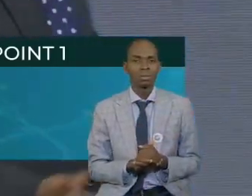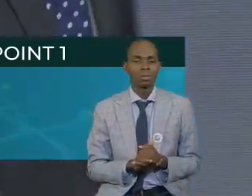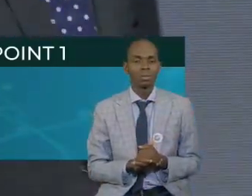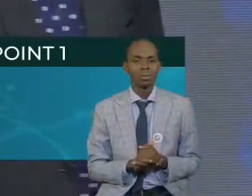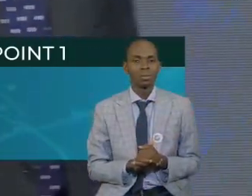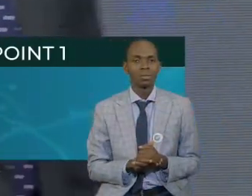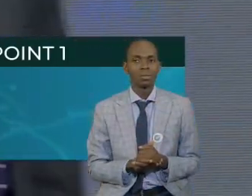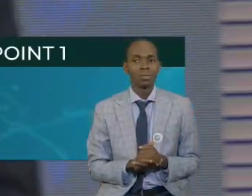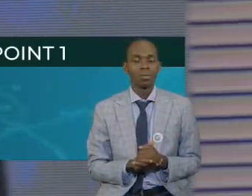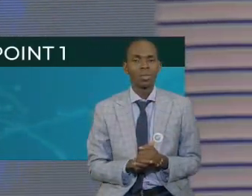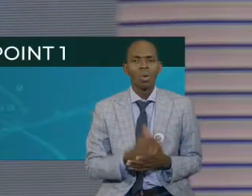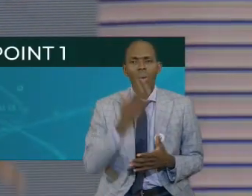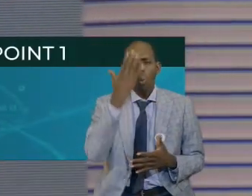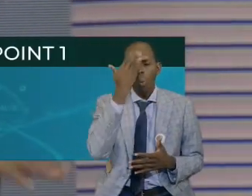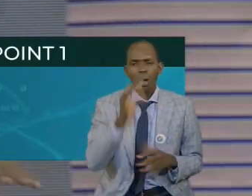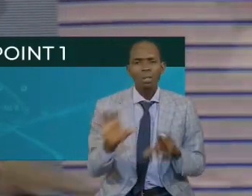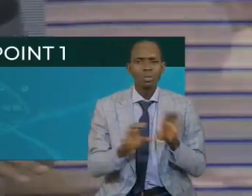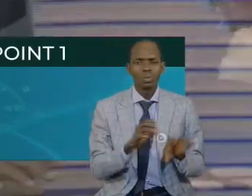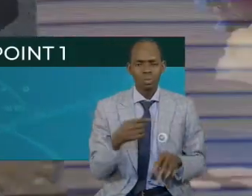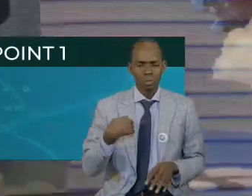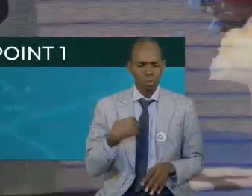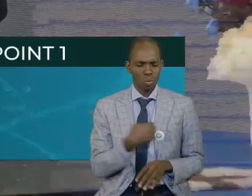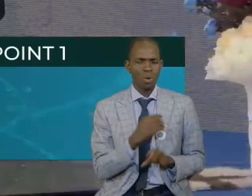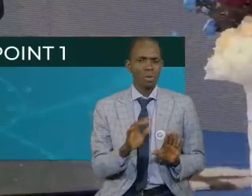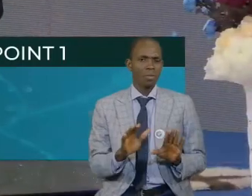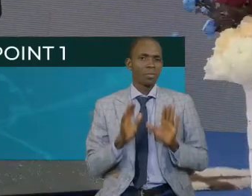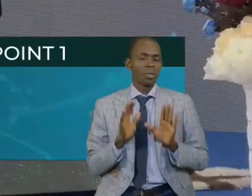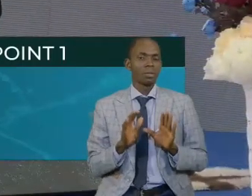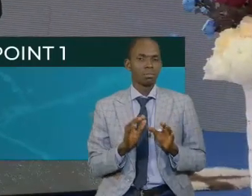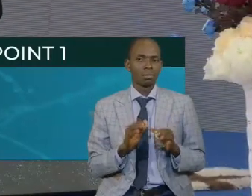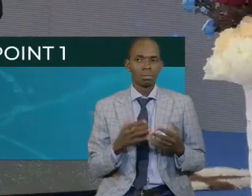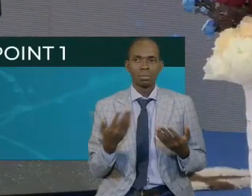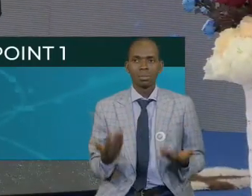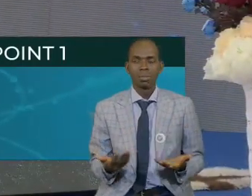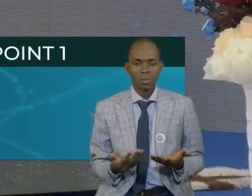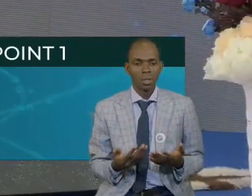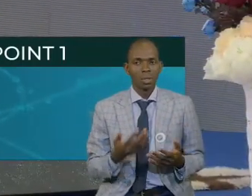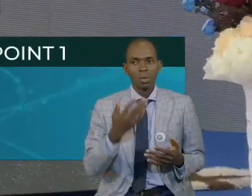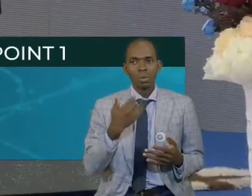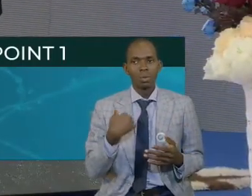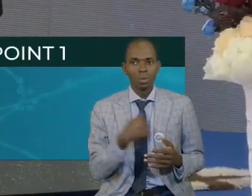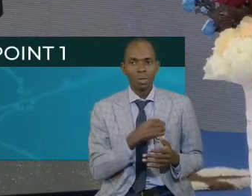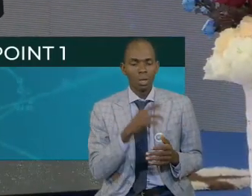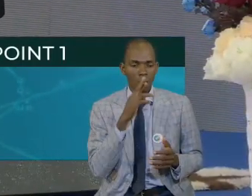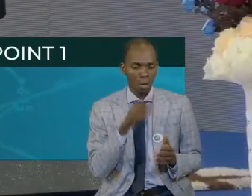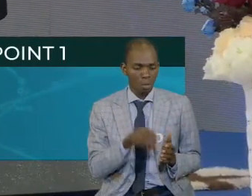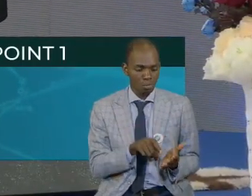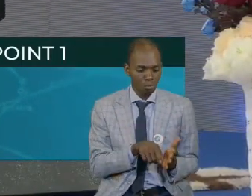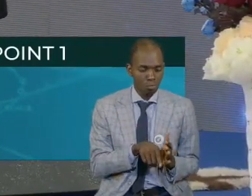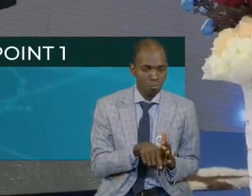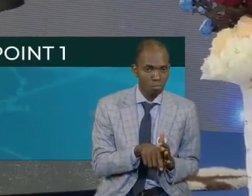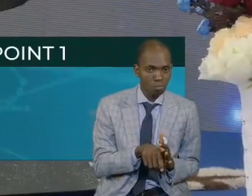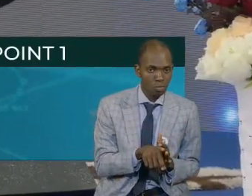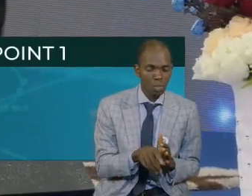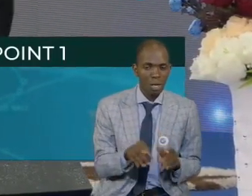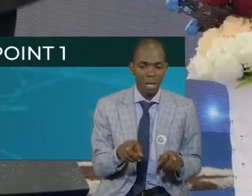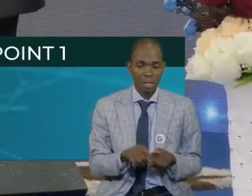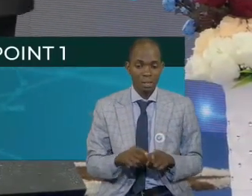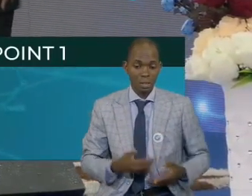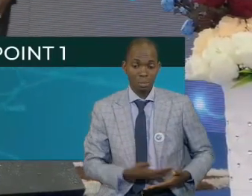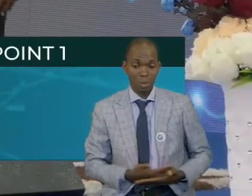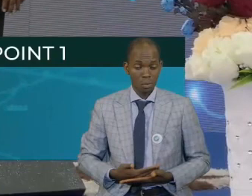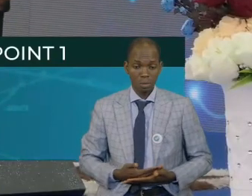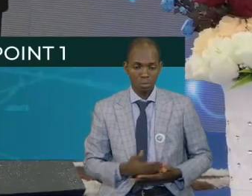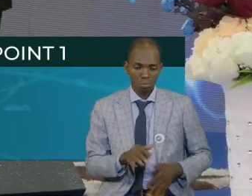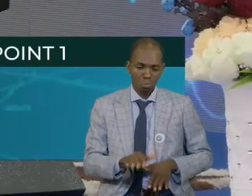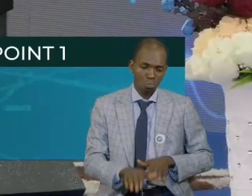Why do we fear? We have been crawling as an infant. Now we want to